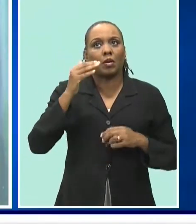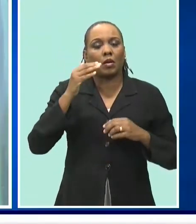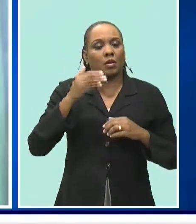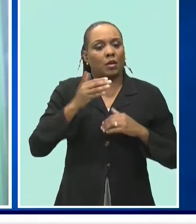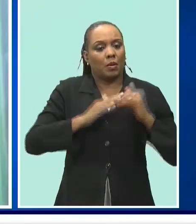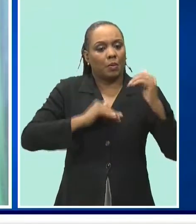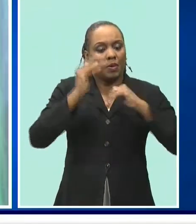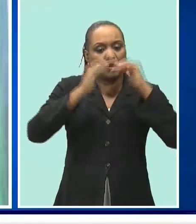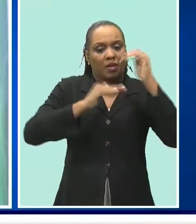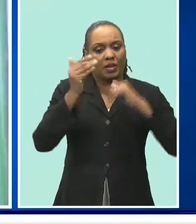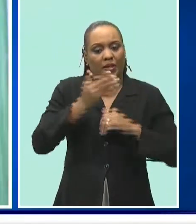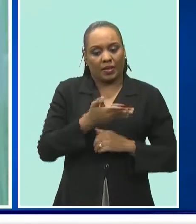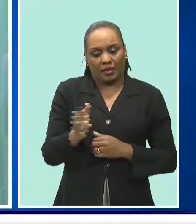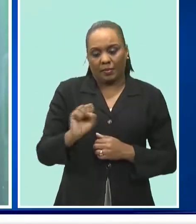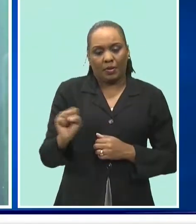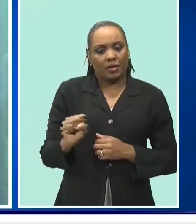to